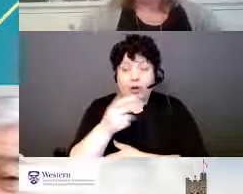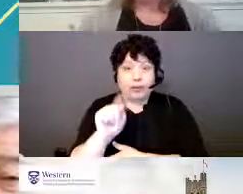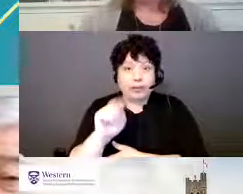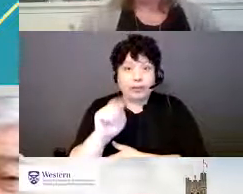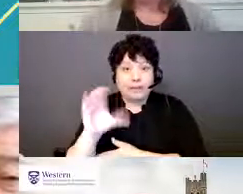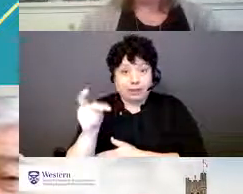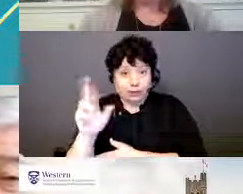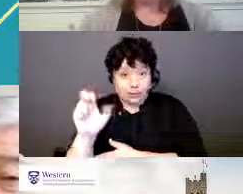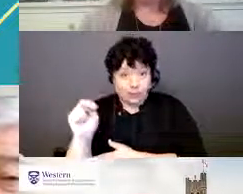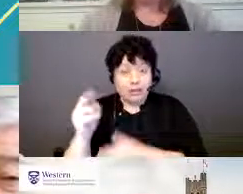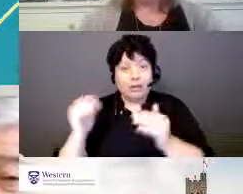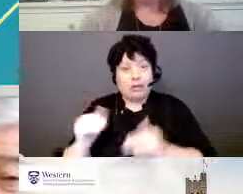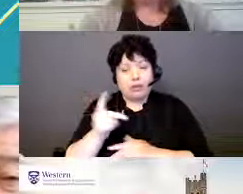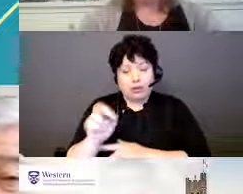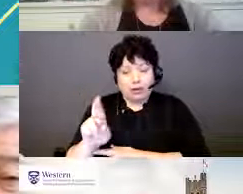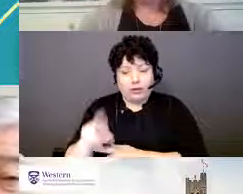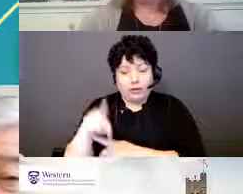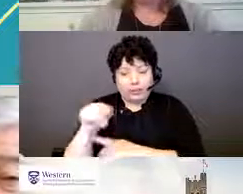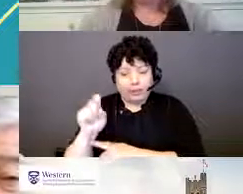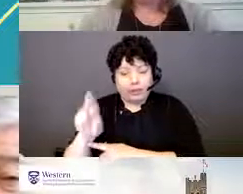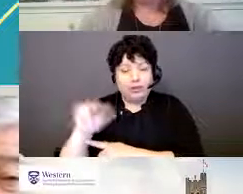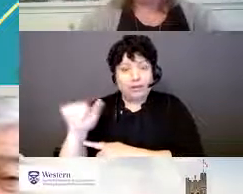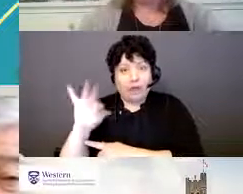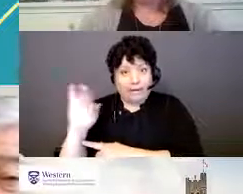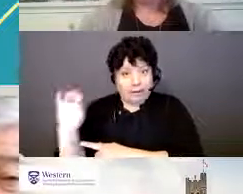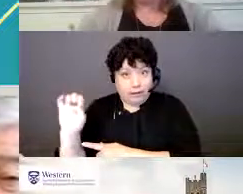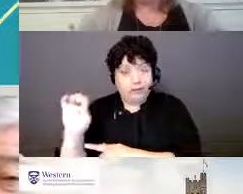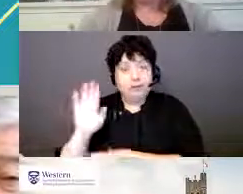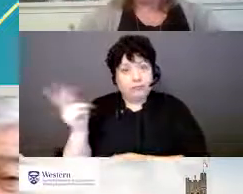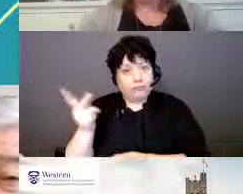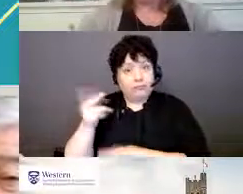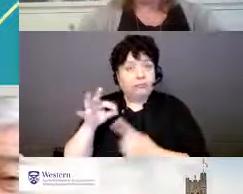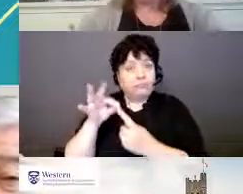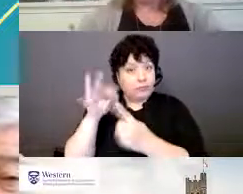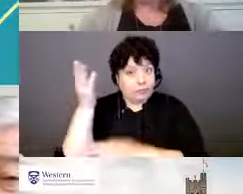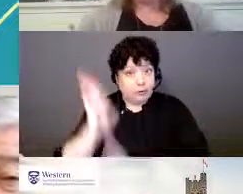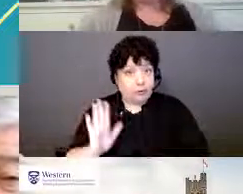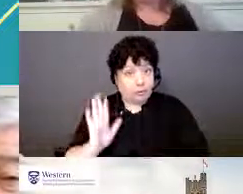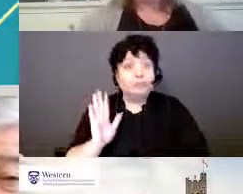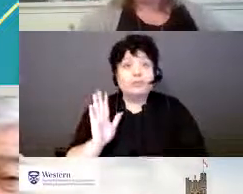Jaffee, who are our guest speakers. And we're doing this in